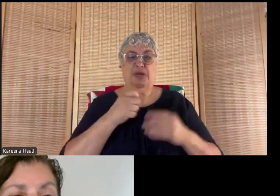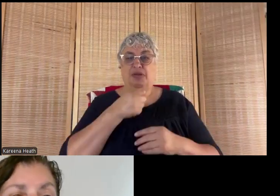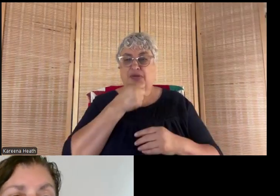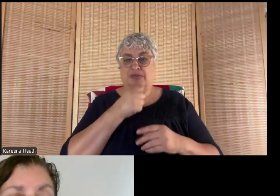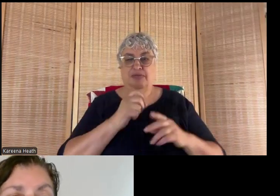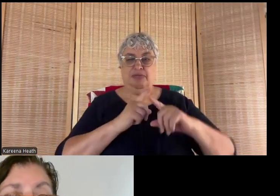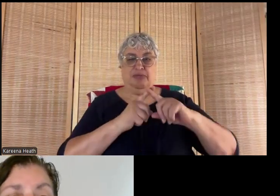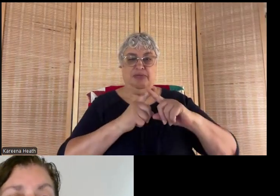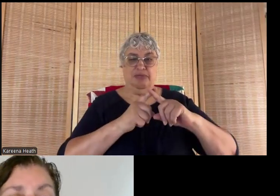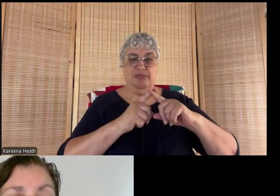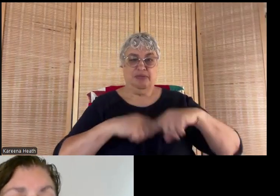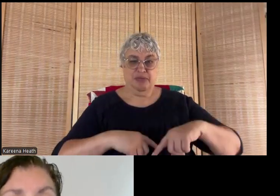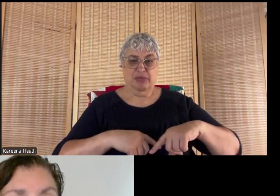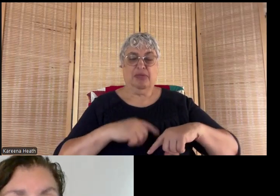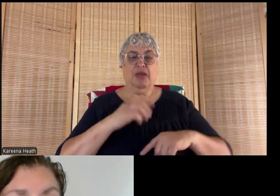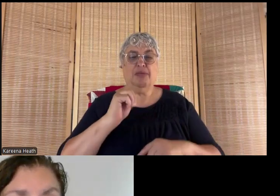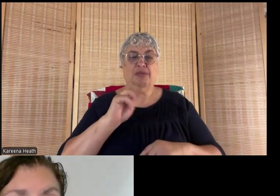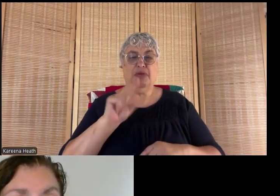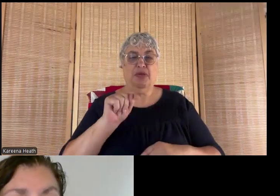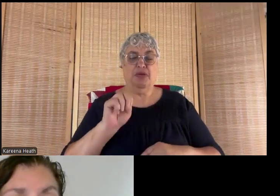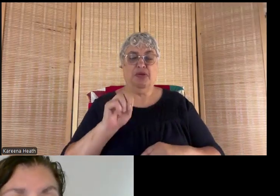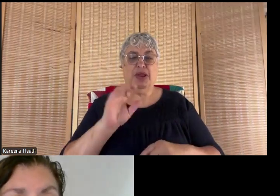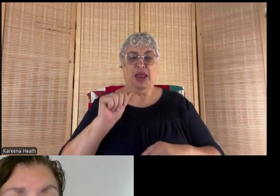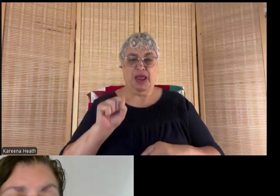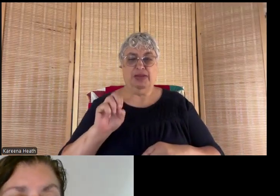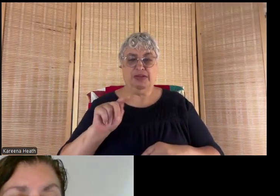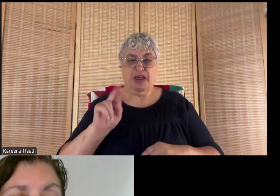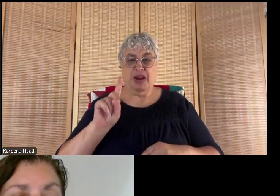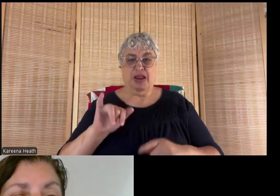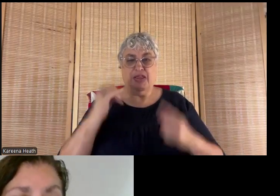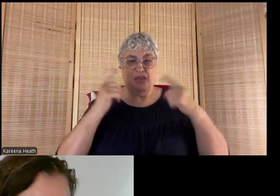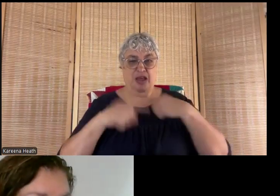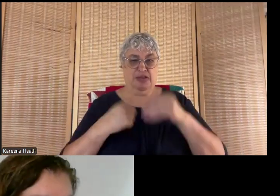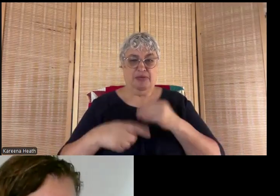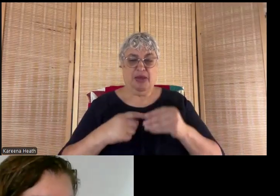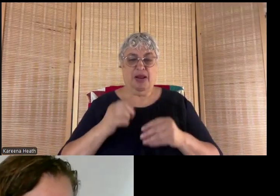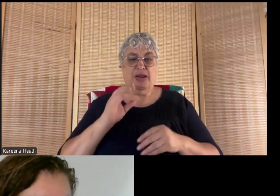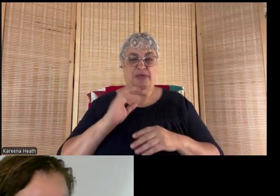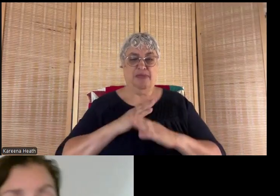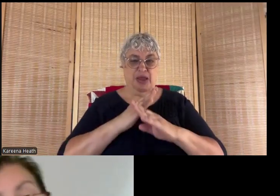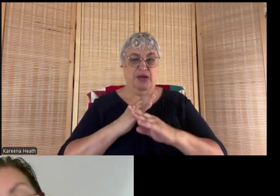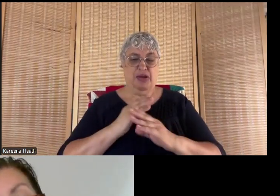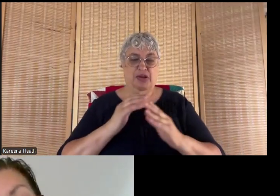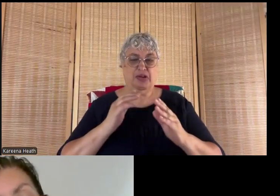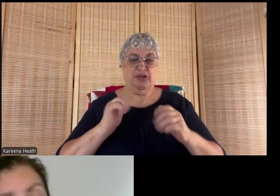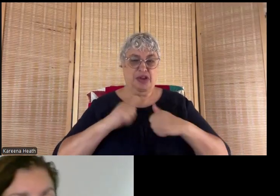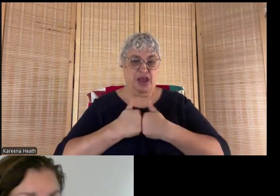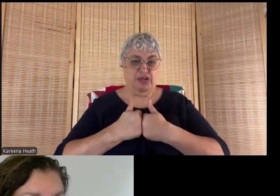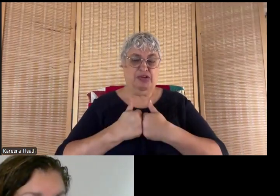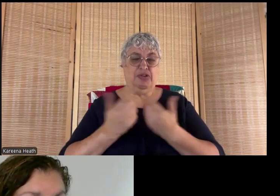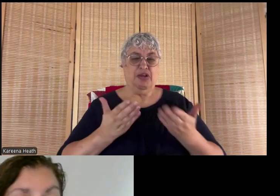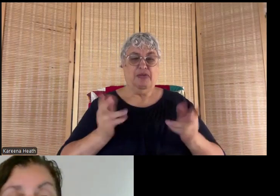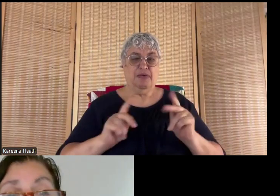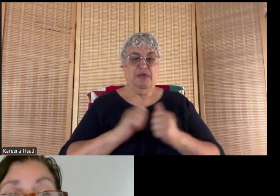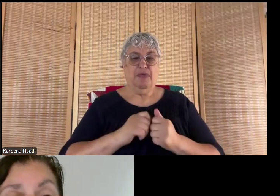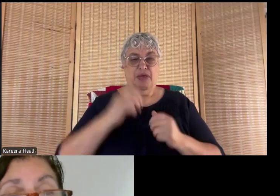case study, and we'd love to hear any thoughts that you have regarding barriers and challenges to serving people with